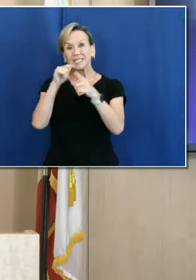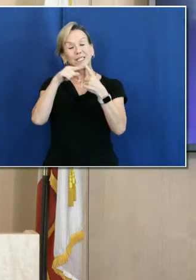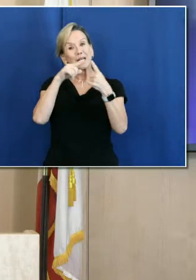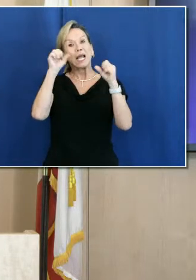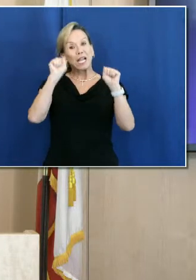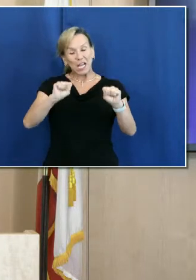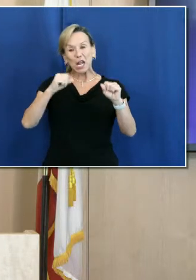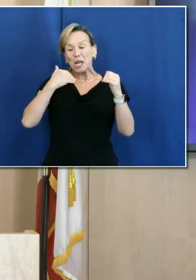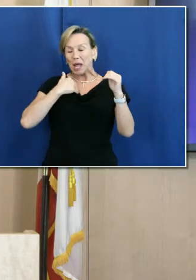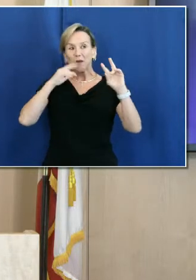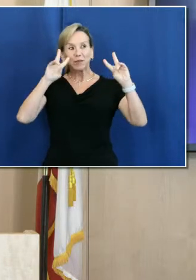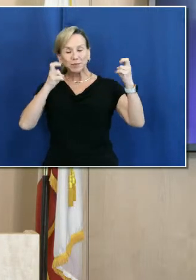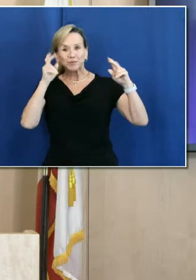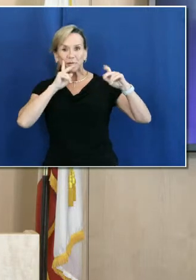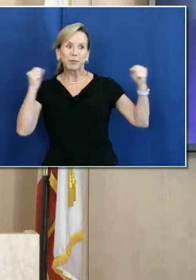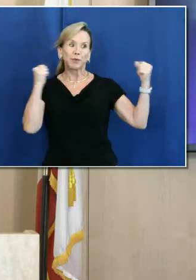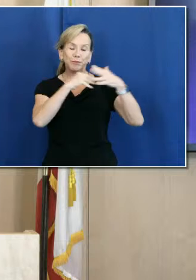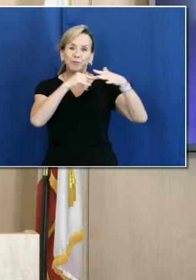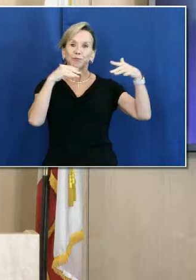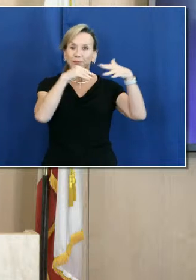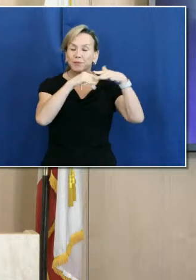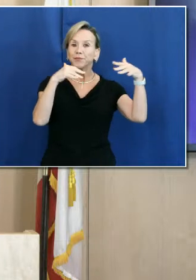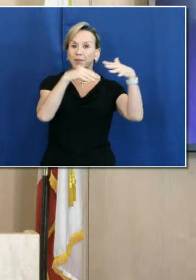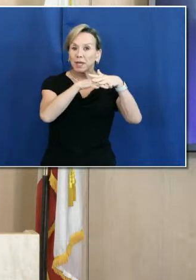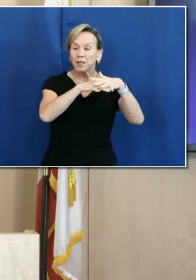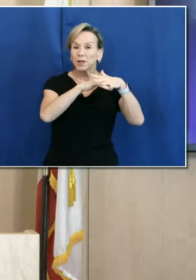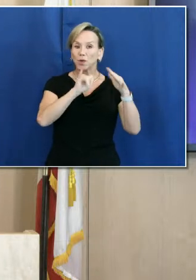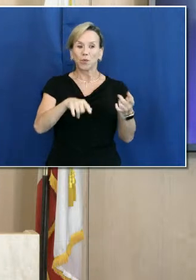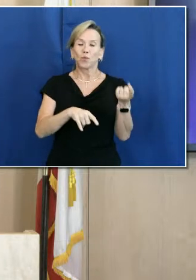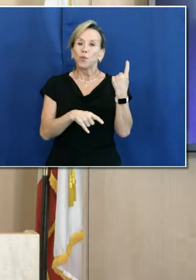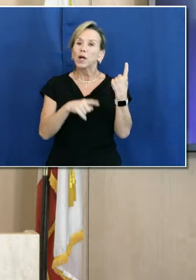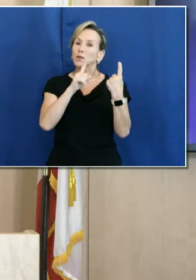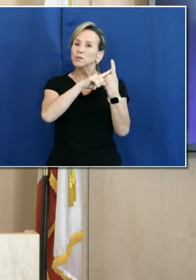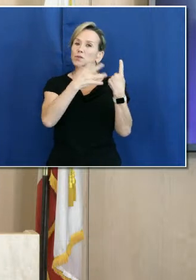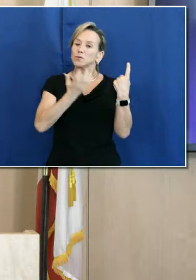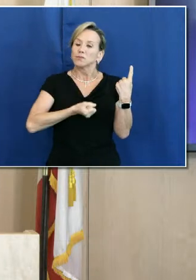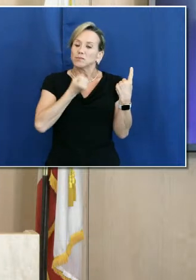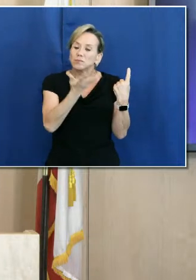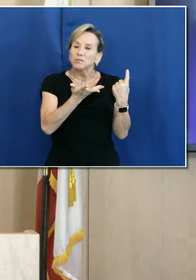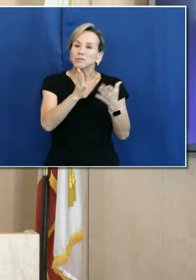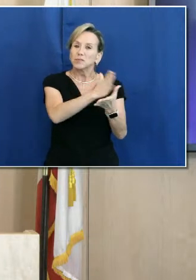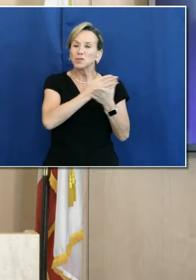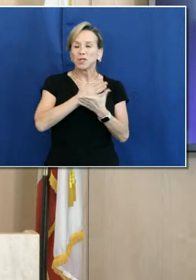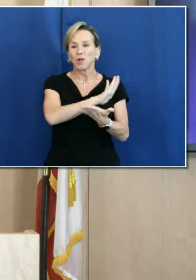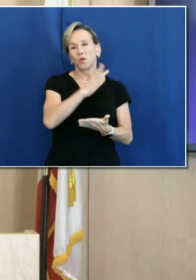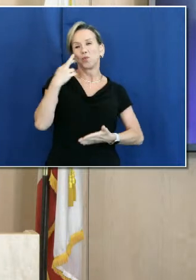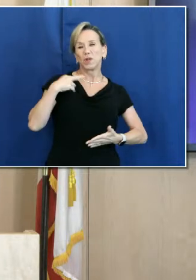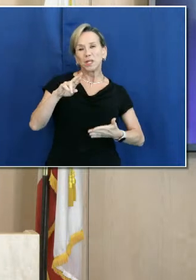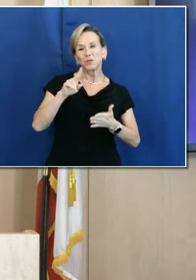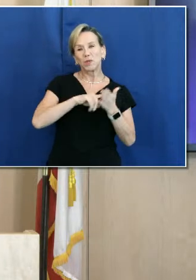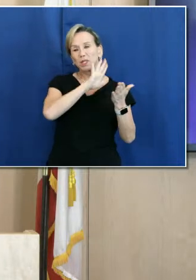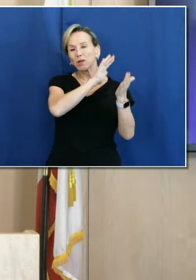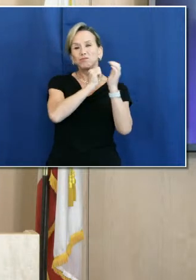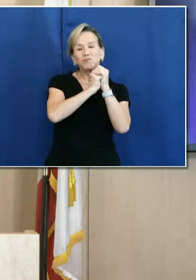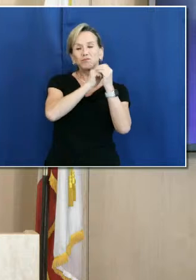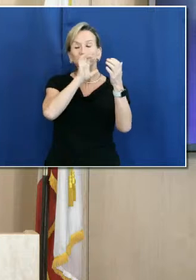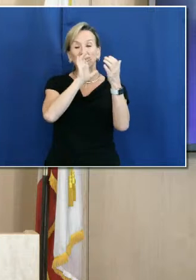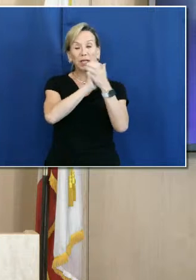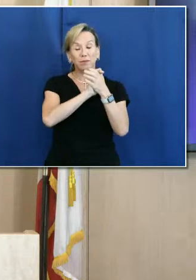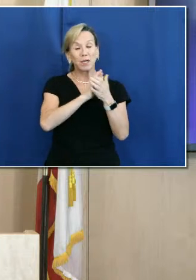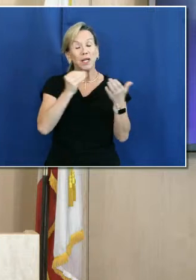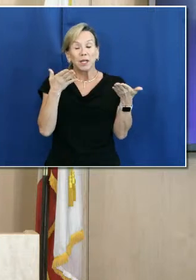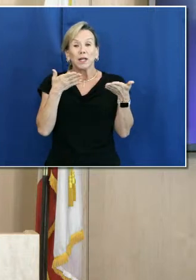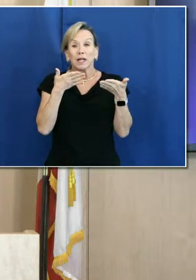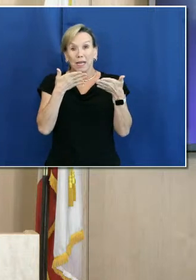have an unlimited number of individuals gather together to express their religious beliefs. It is allowed under the public health orders to